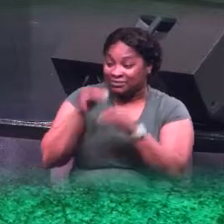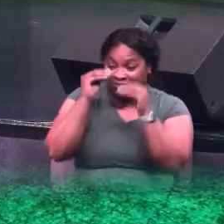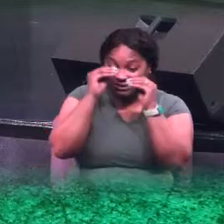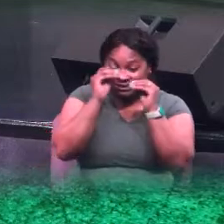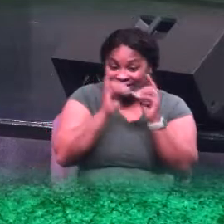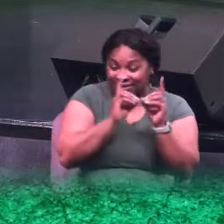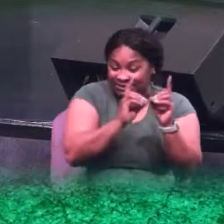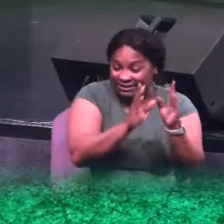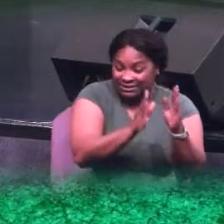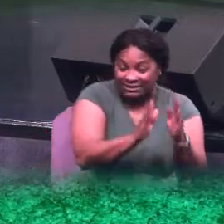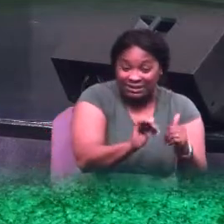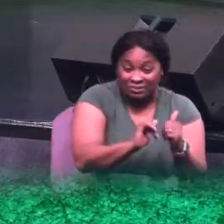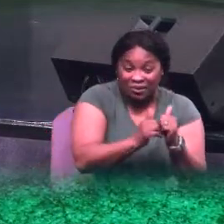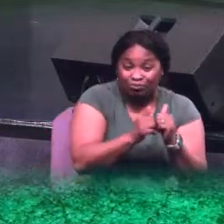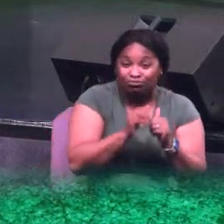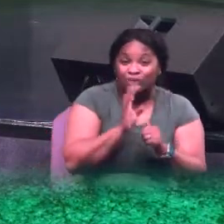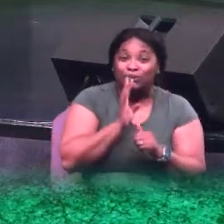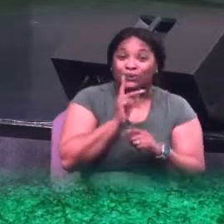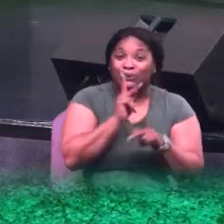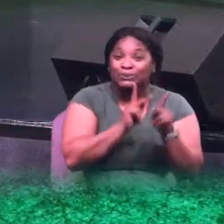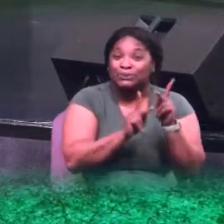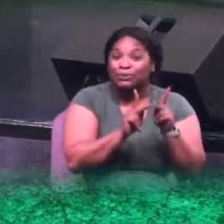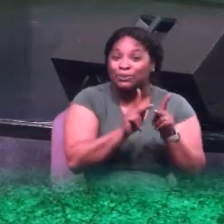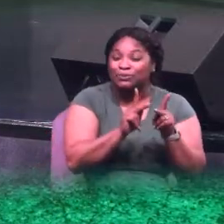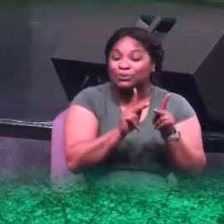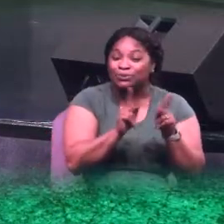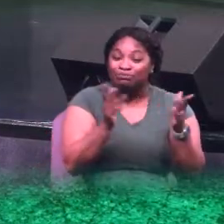his disciples how to talk to people.